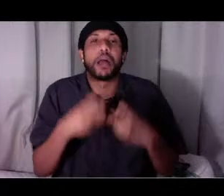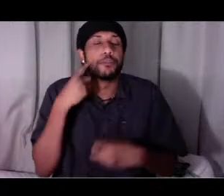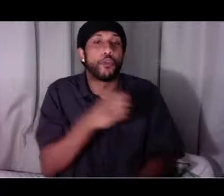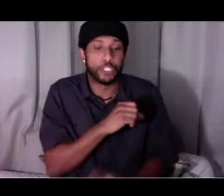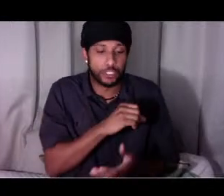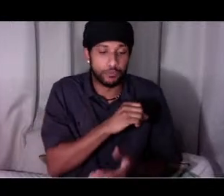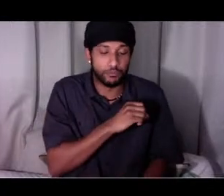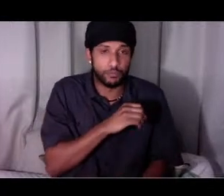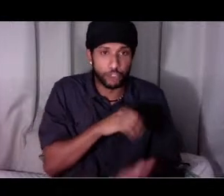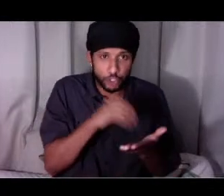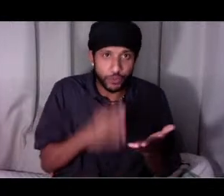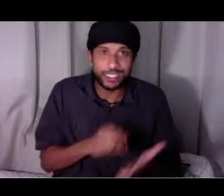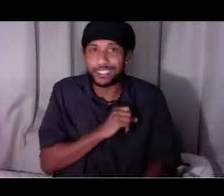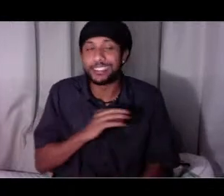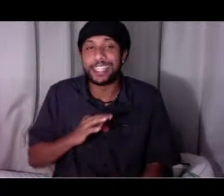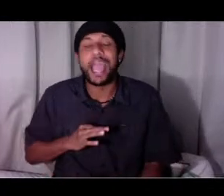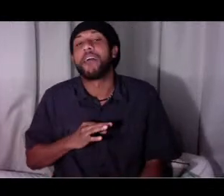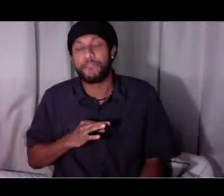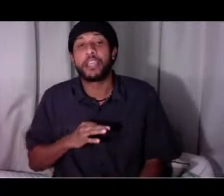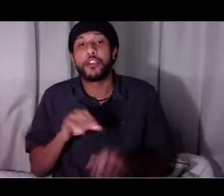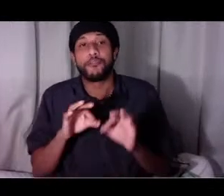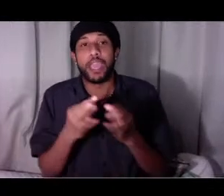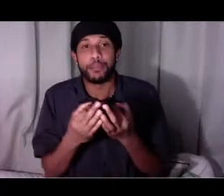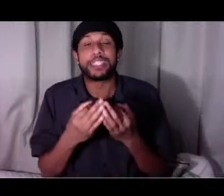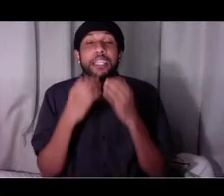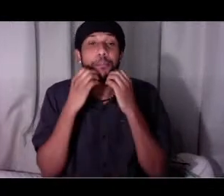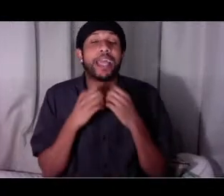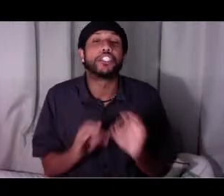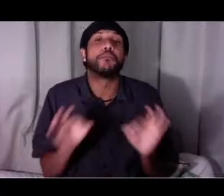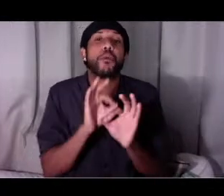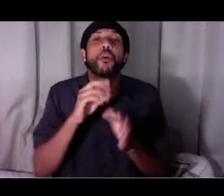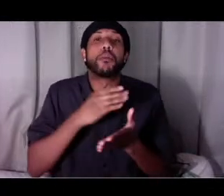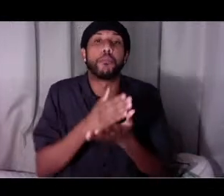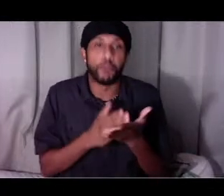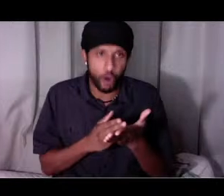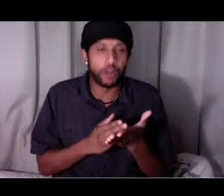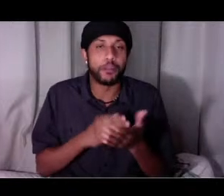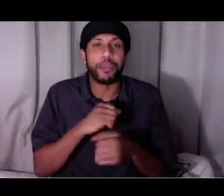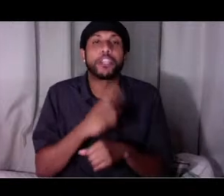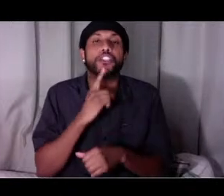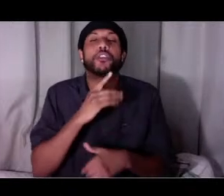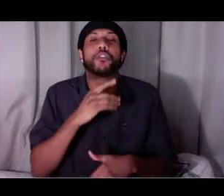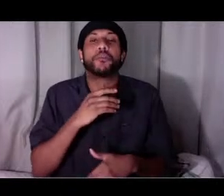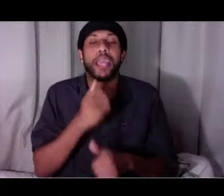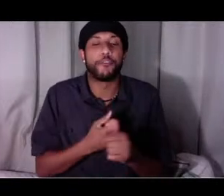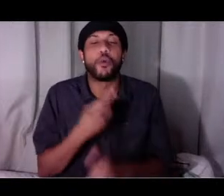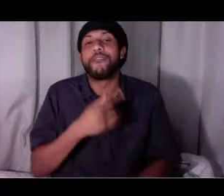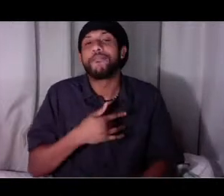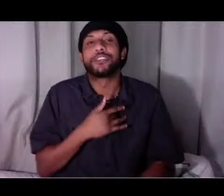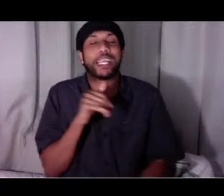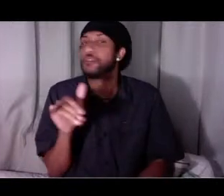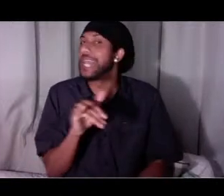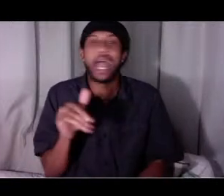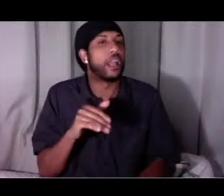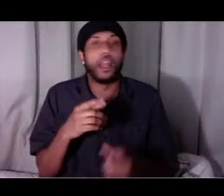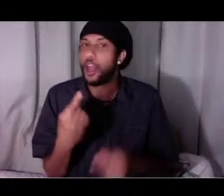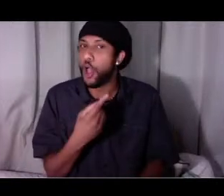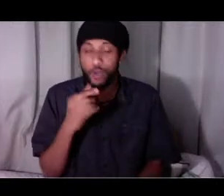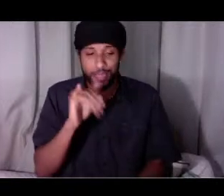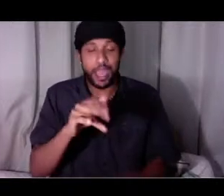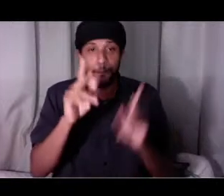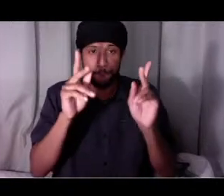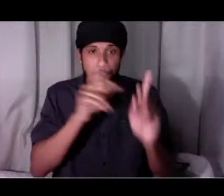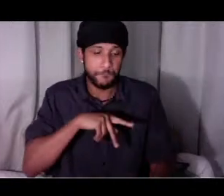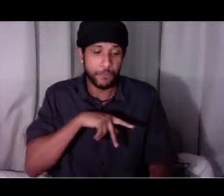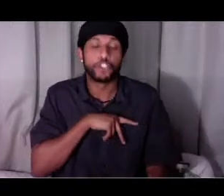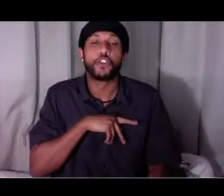staff and their families compassion is a necessary key in making everyone so they are not alone this P personal connection is one that